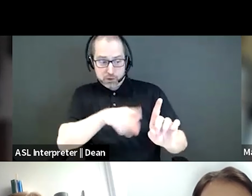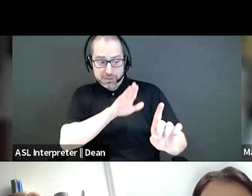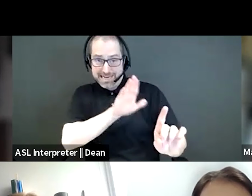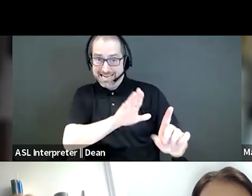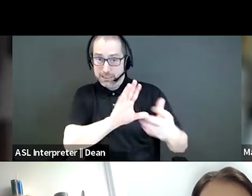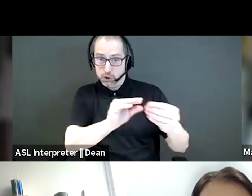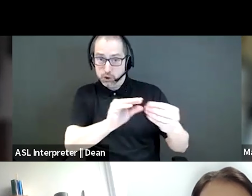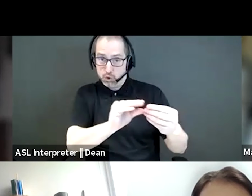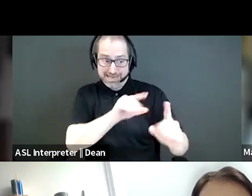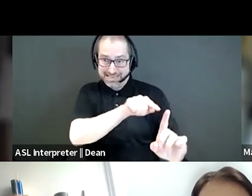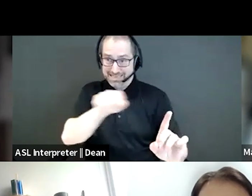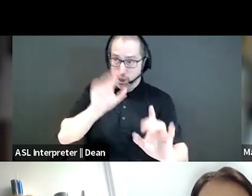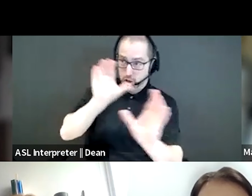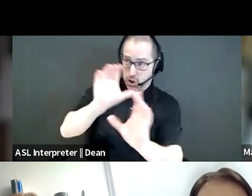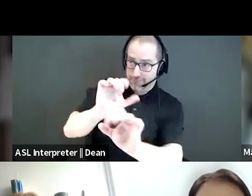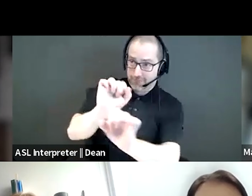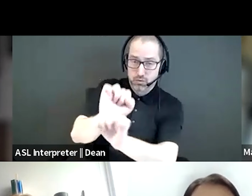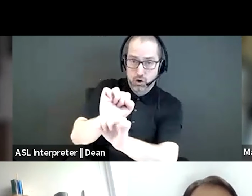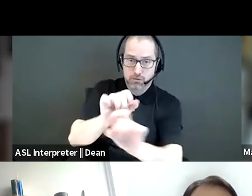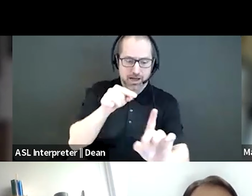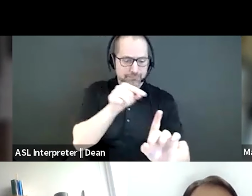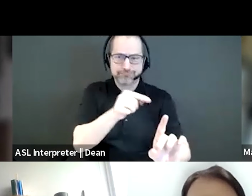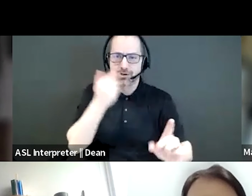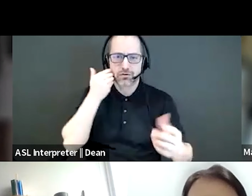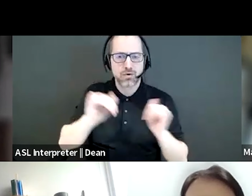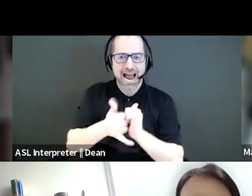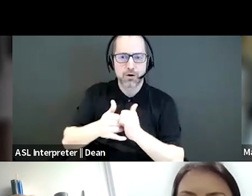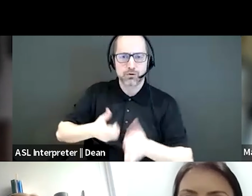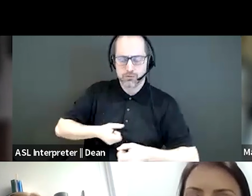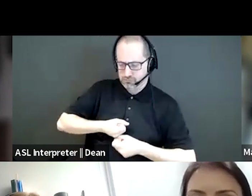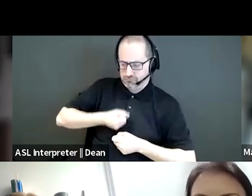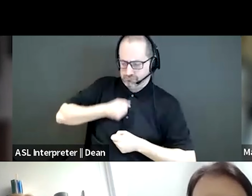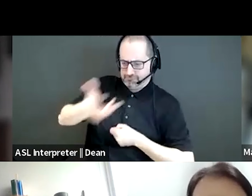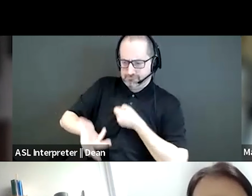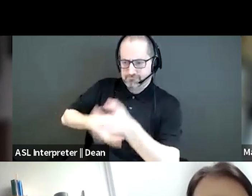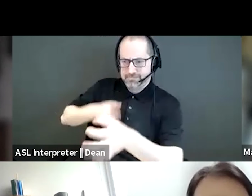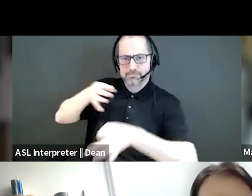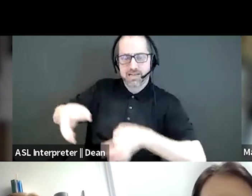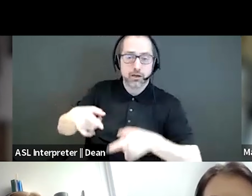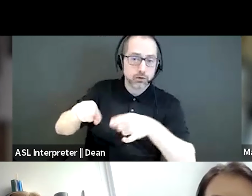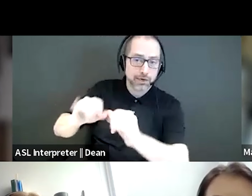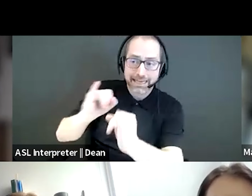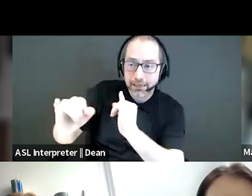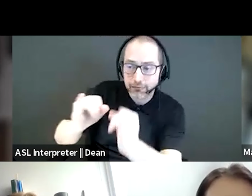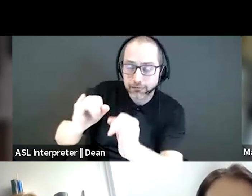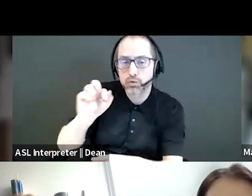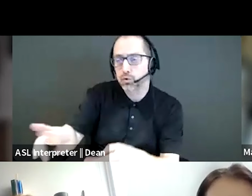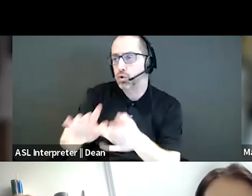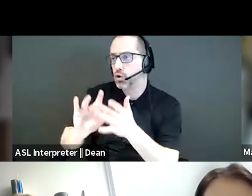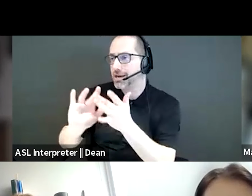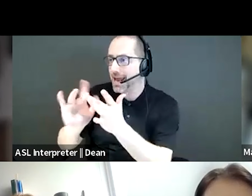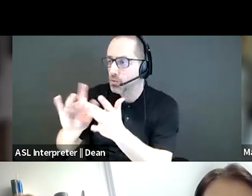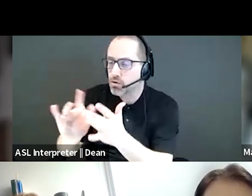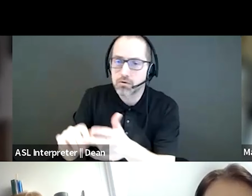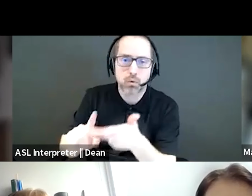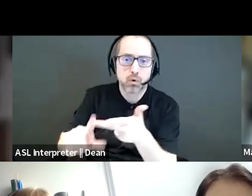experiencing difficulty how to talk about themselves, not just in interviews, but also in networking and on LinkedIn, which is a